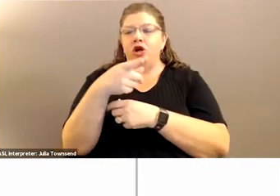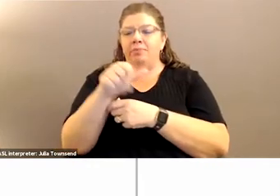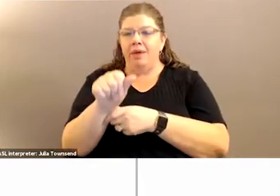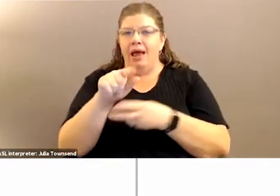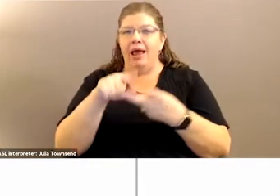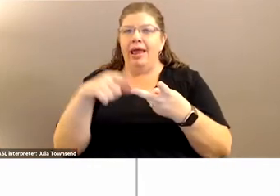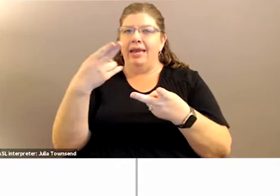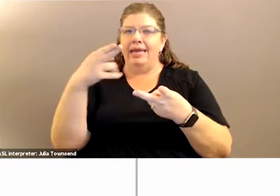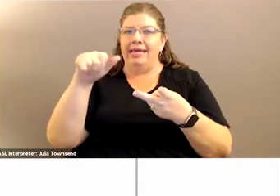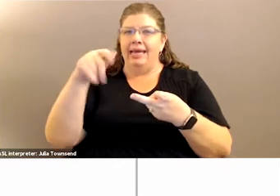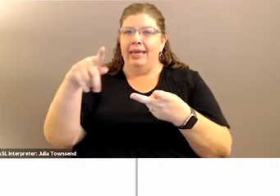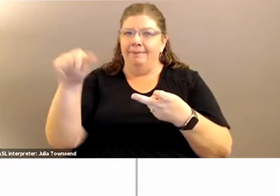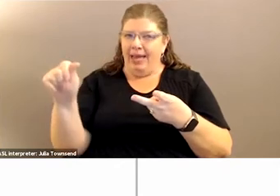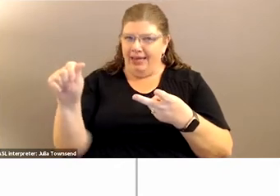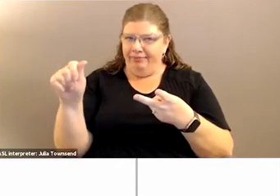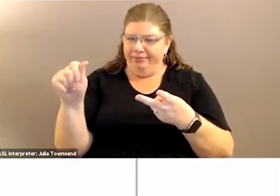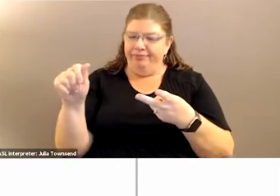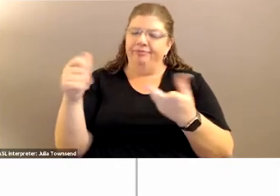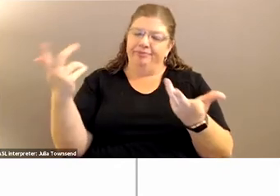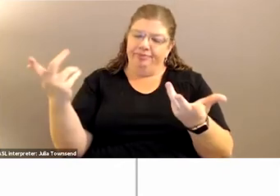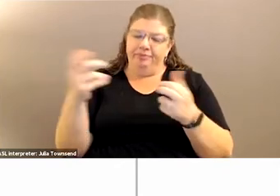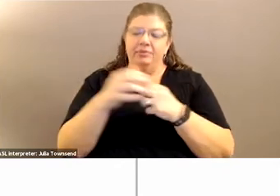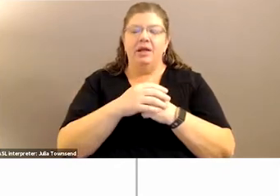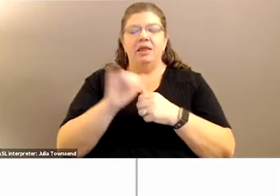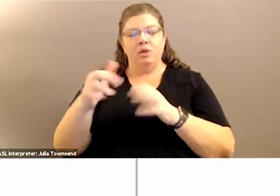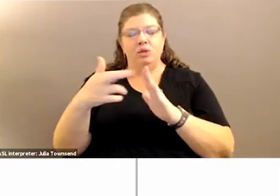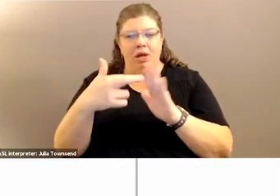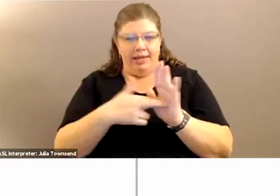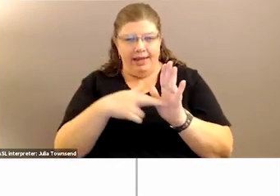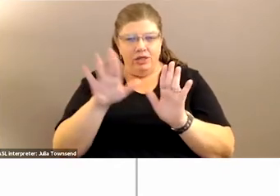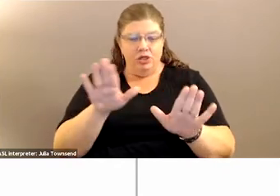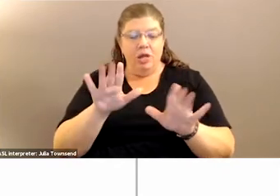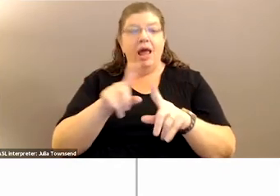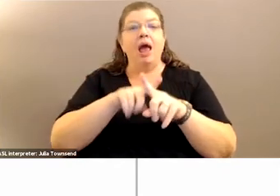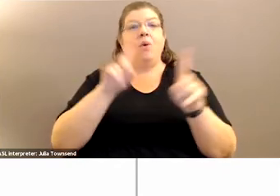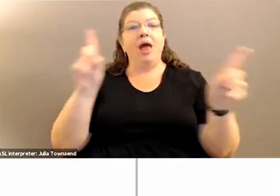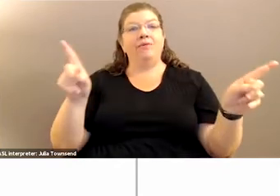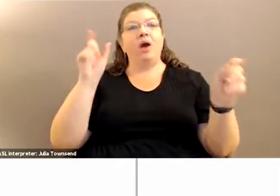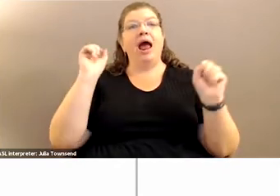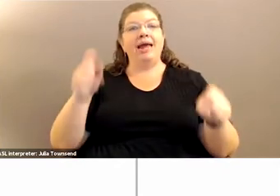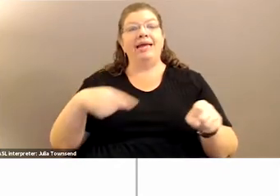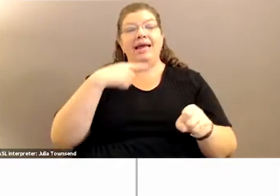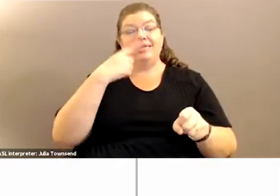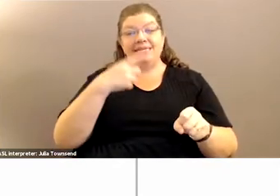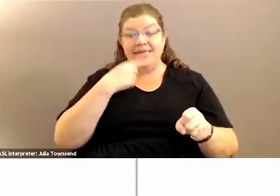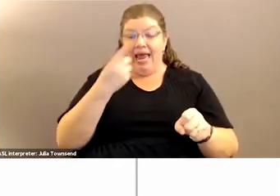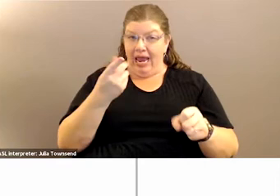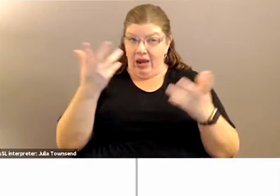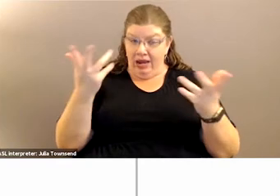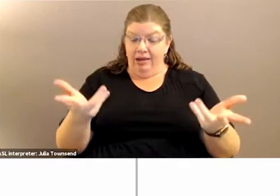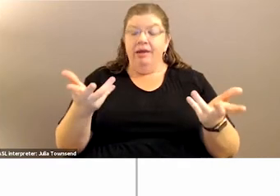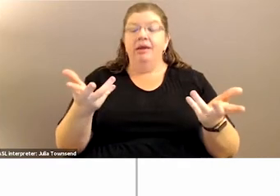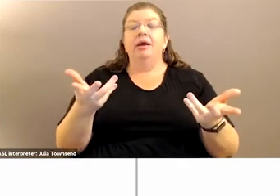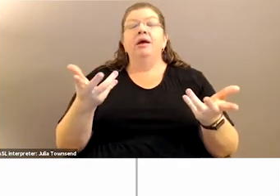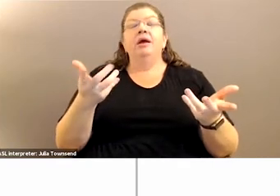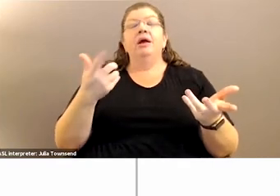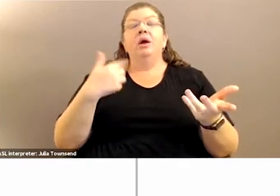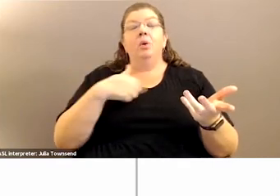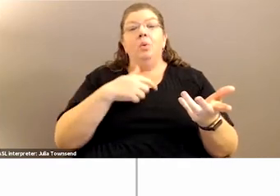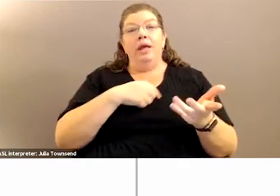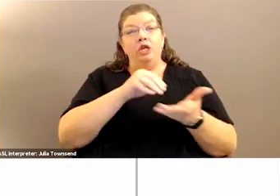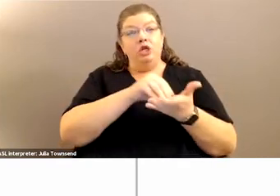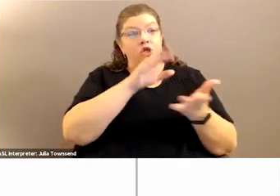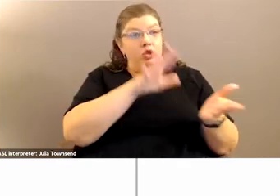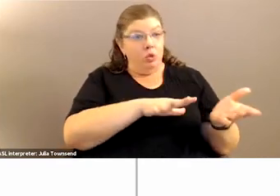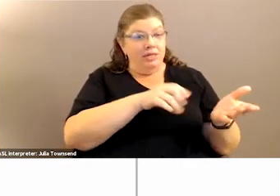hipaa regulations however what i can point to is the fact that when we look at students